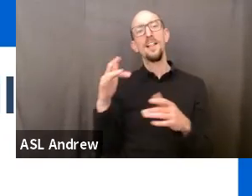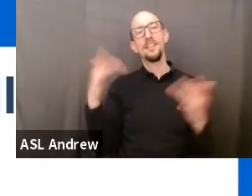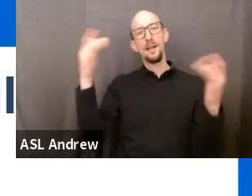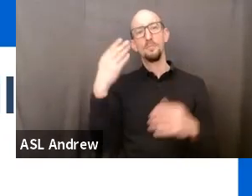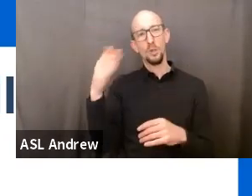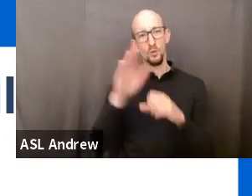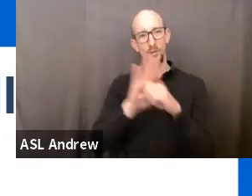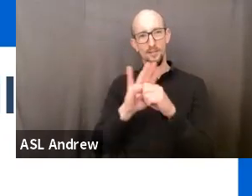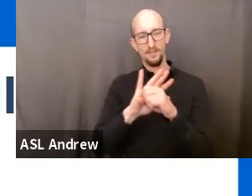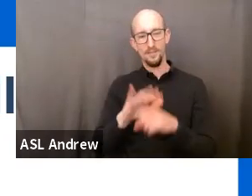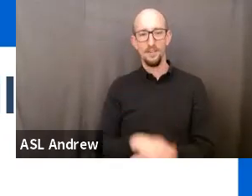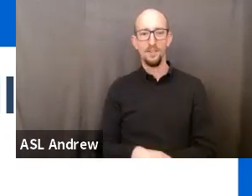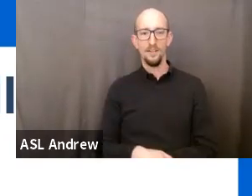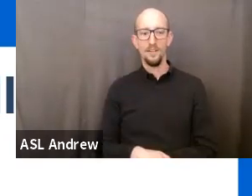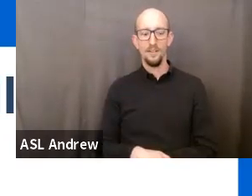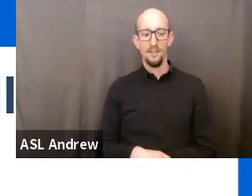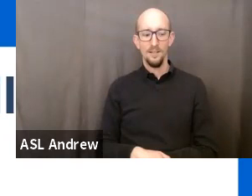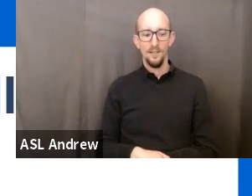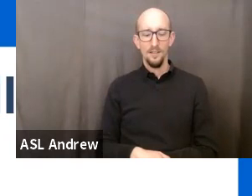there are plenty of